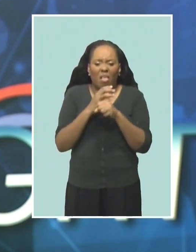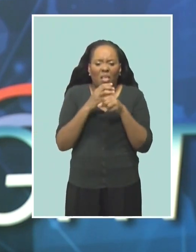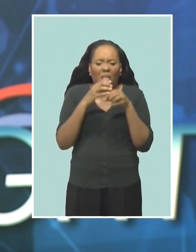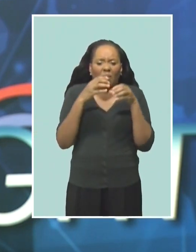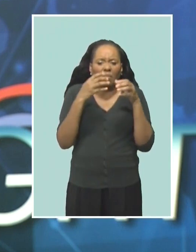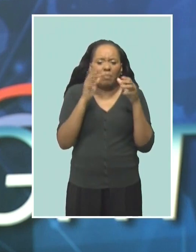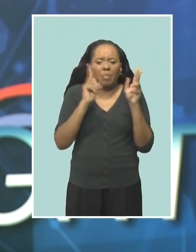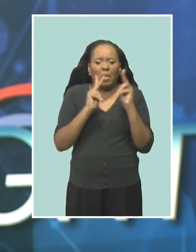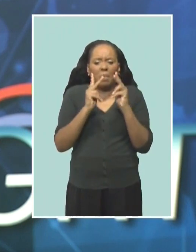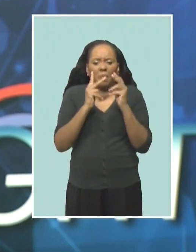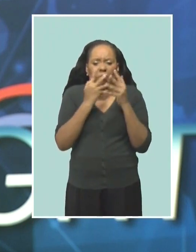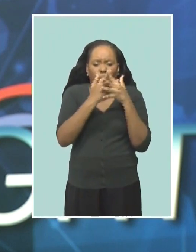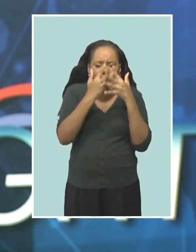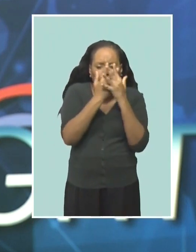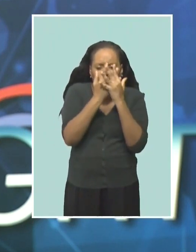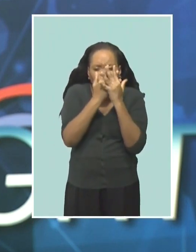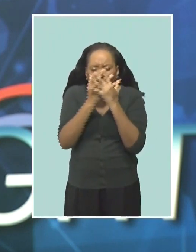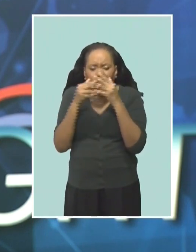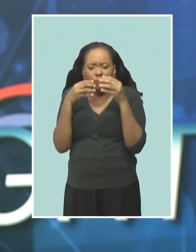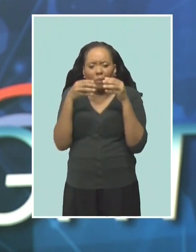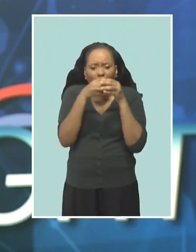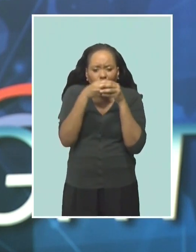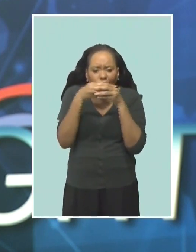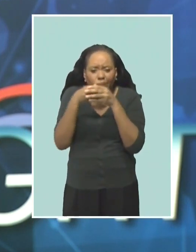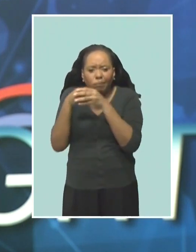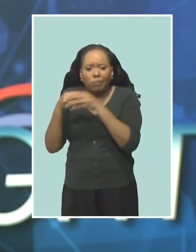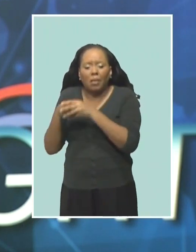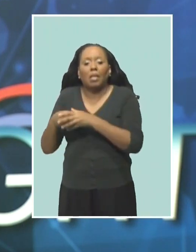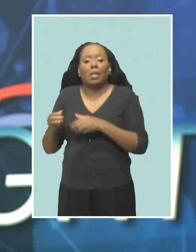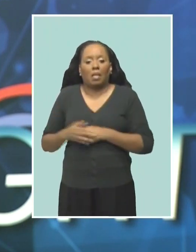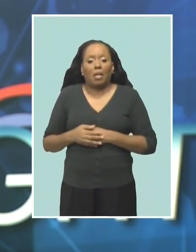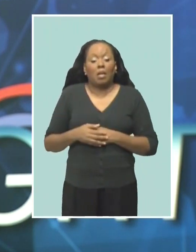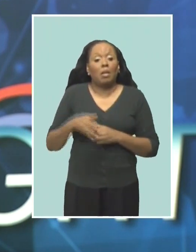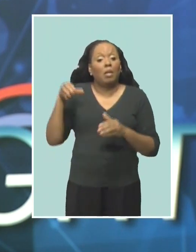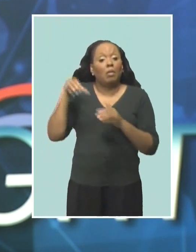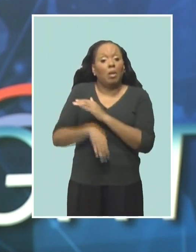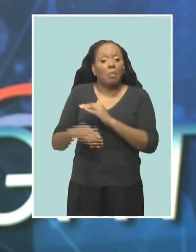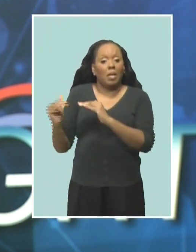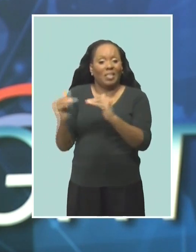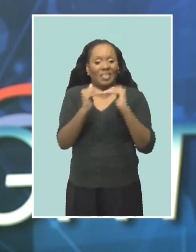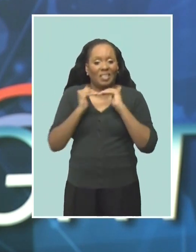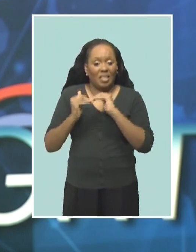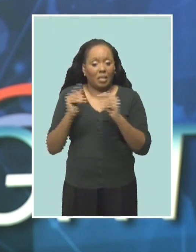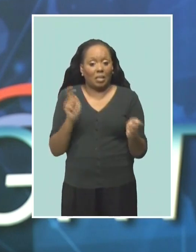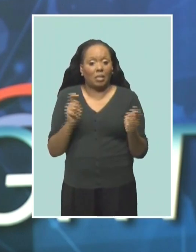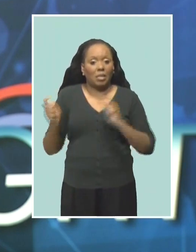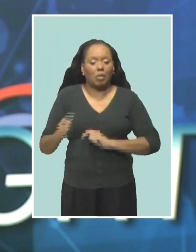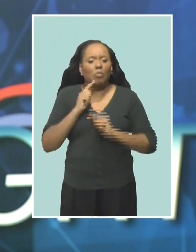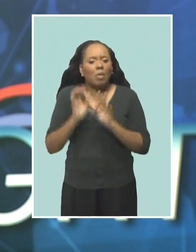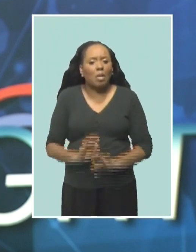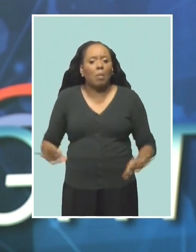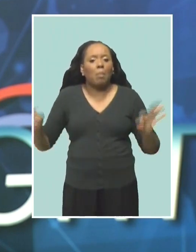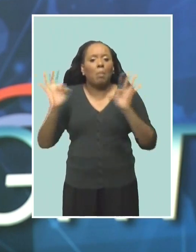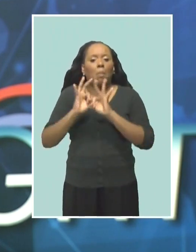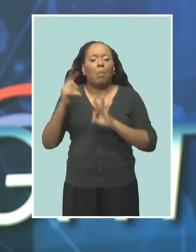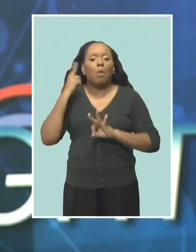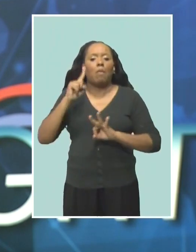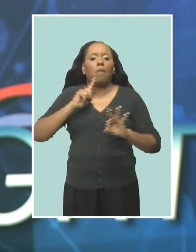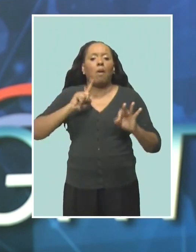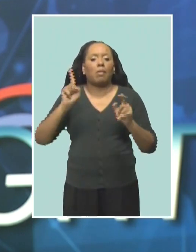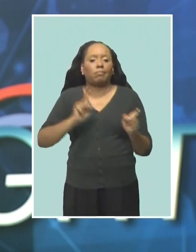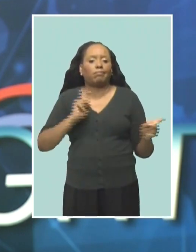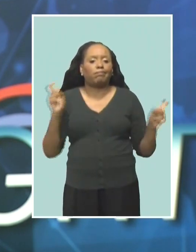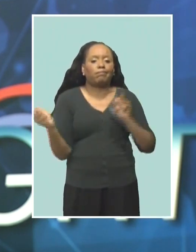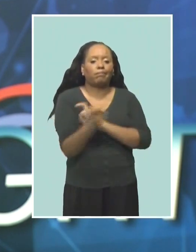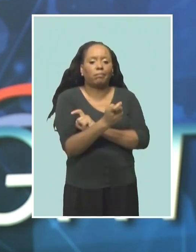and inadequate rehabilitative services in the region. He advised that criminal justice reform is integral to turning this around.